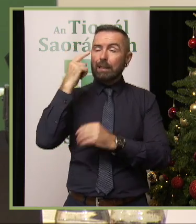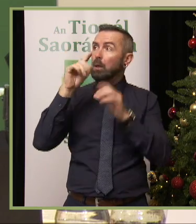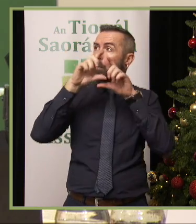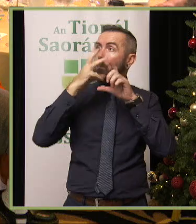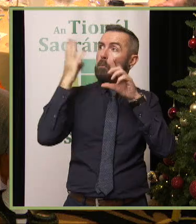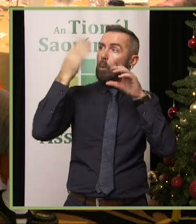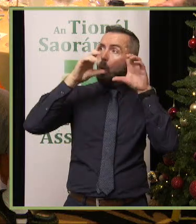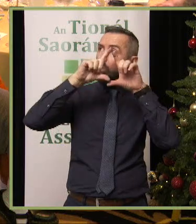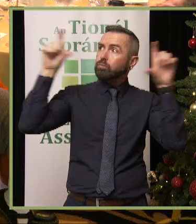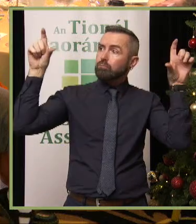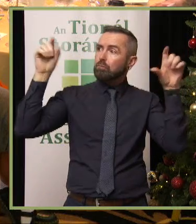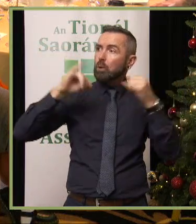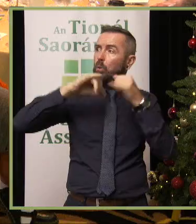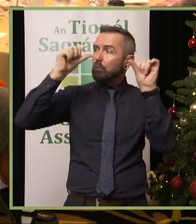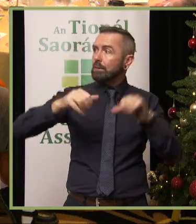suggested? All in favour?